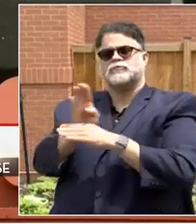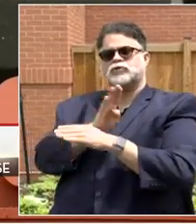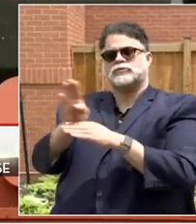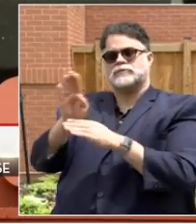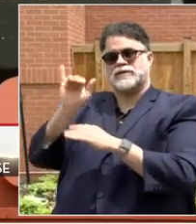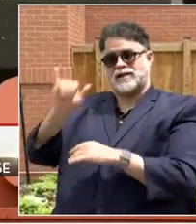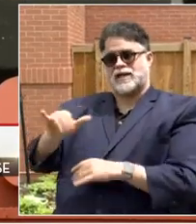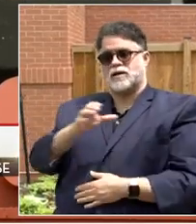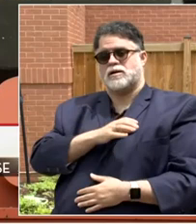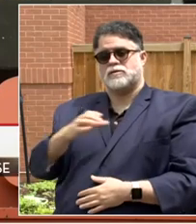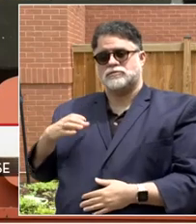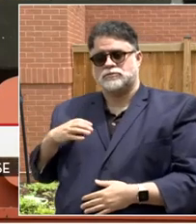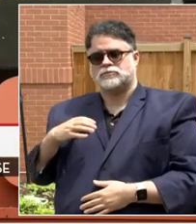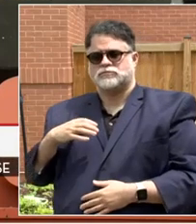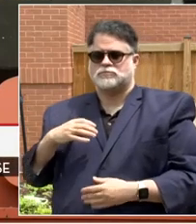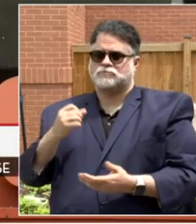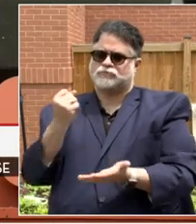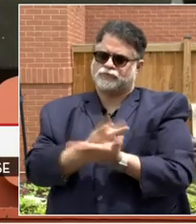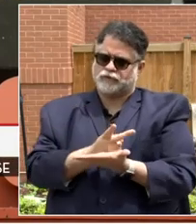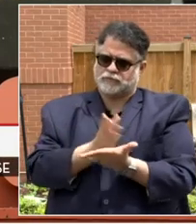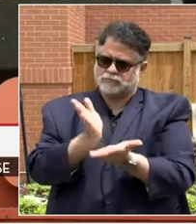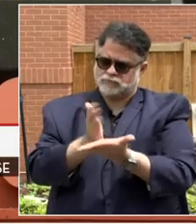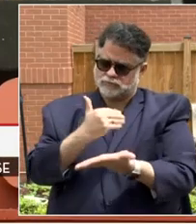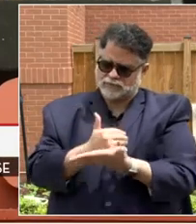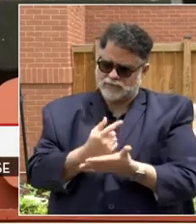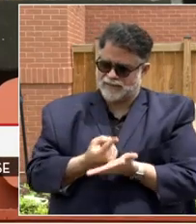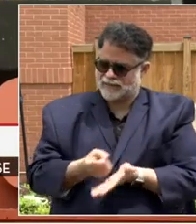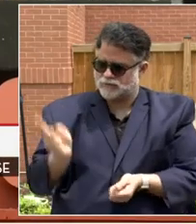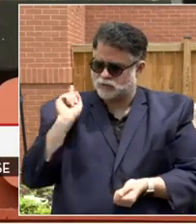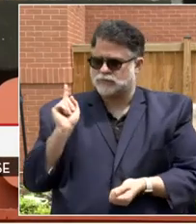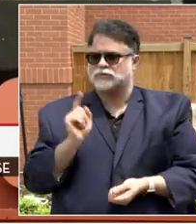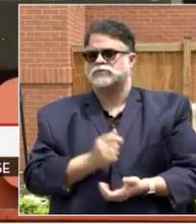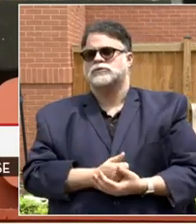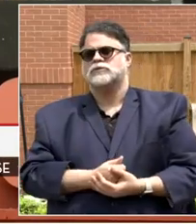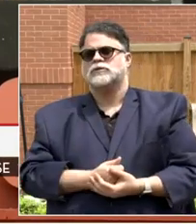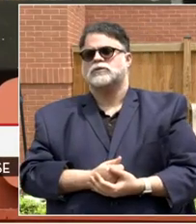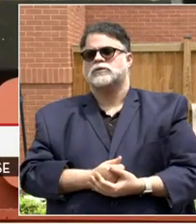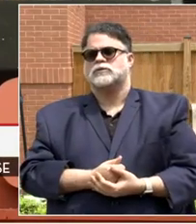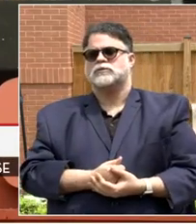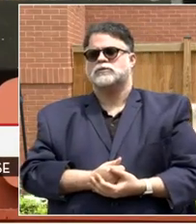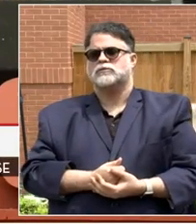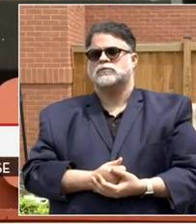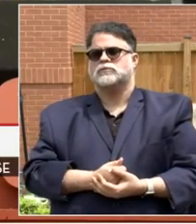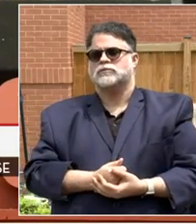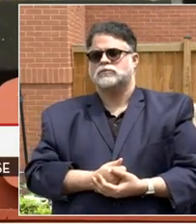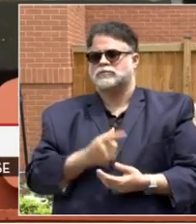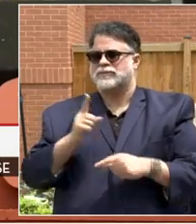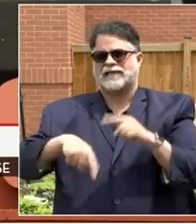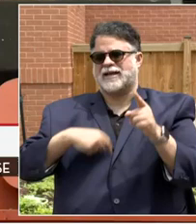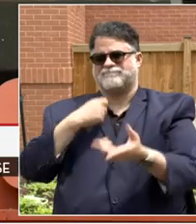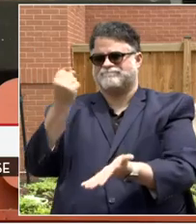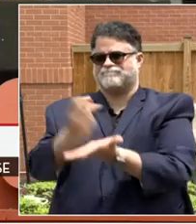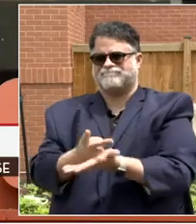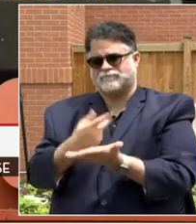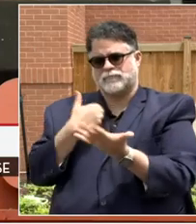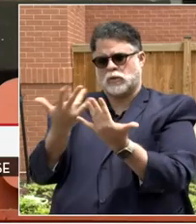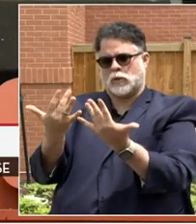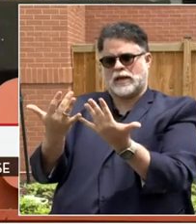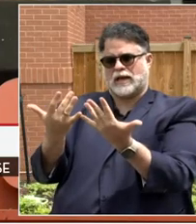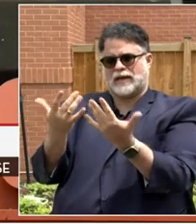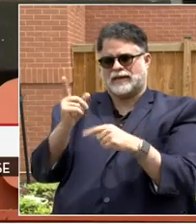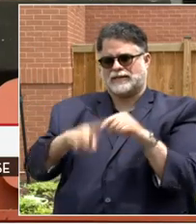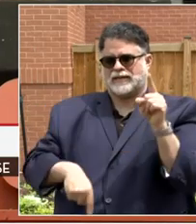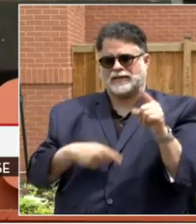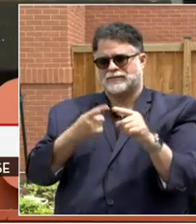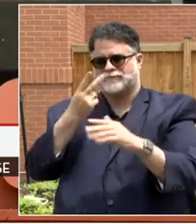budget last week, so we couldn't get ahead of that approval. It's still not final, as you know, but